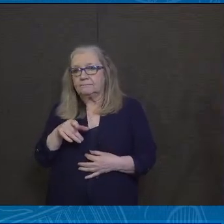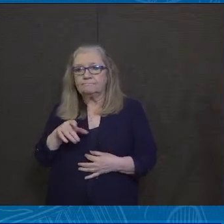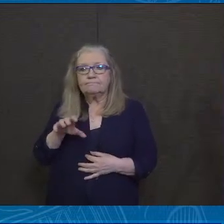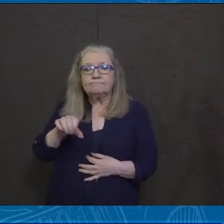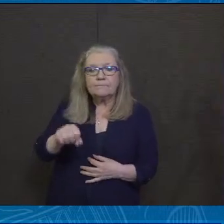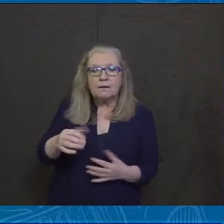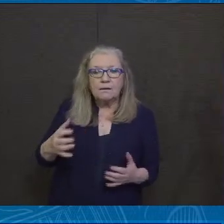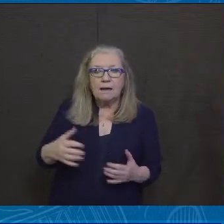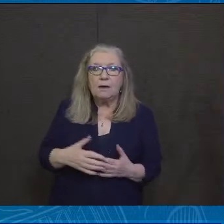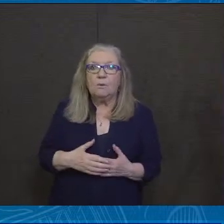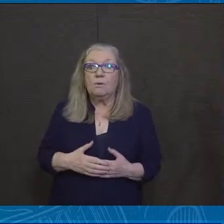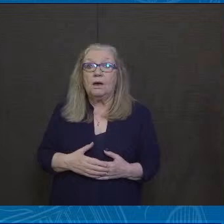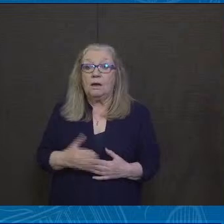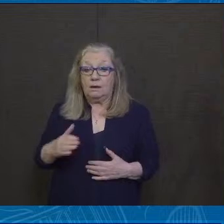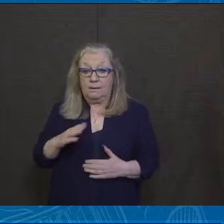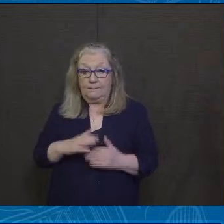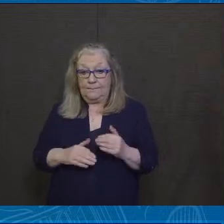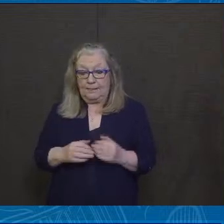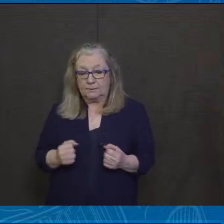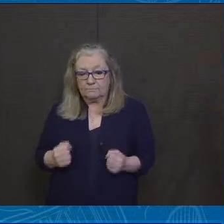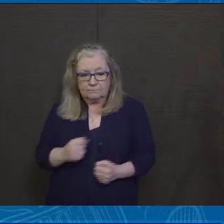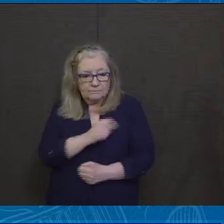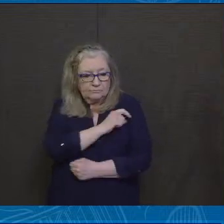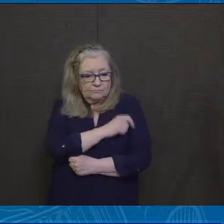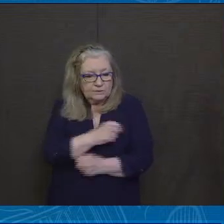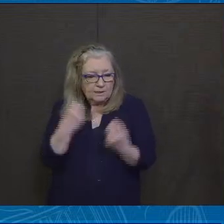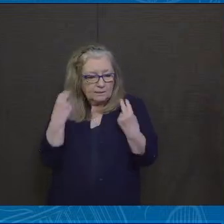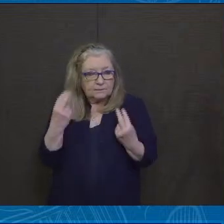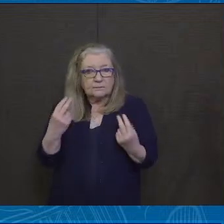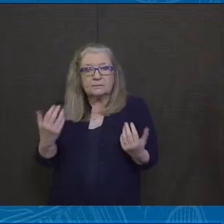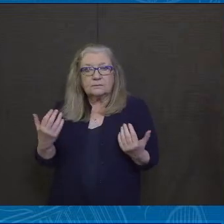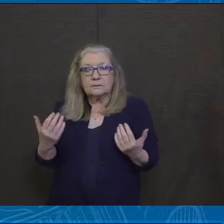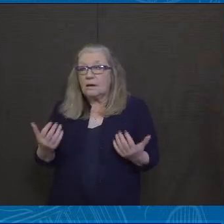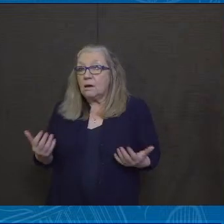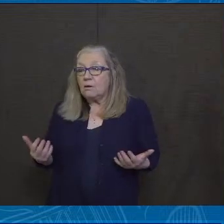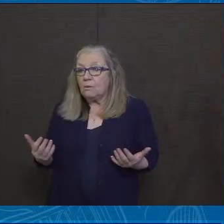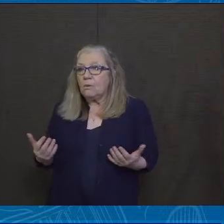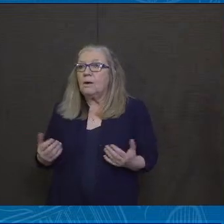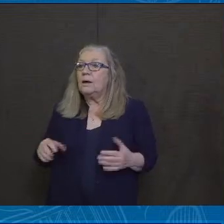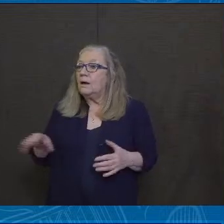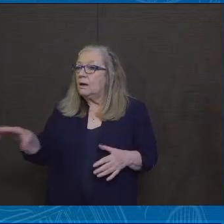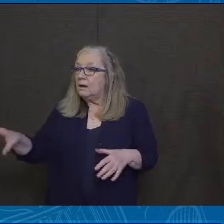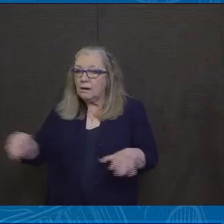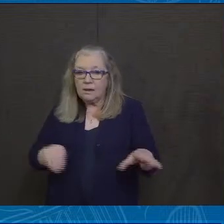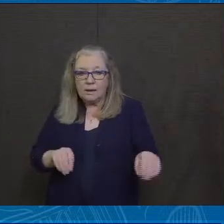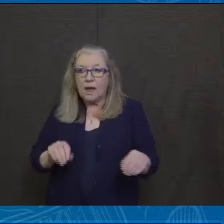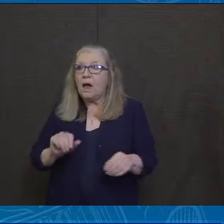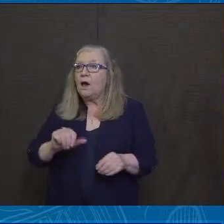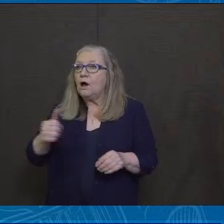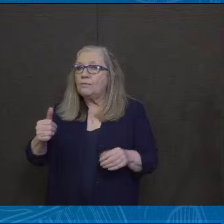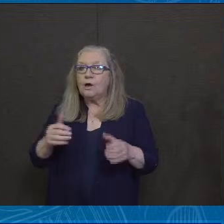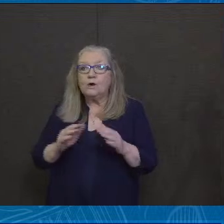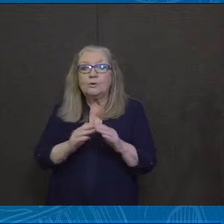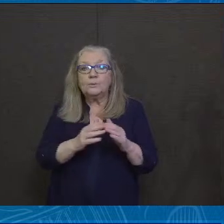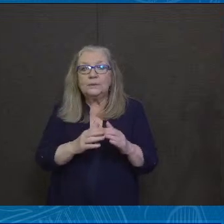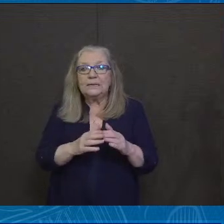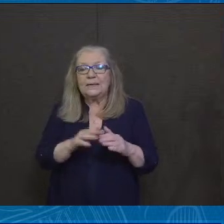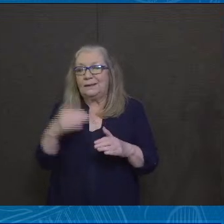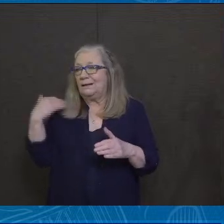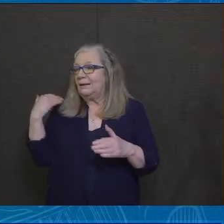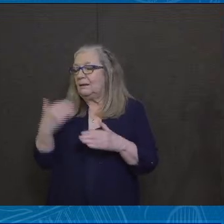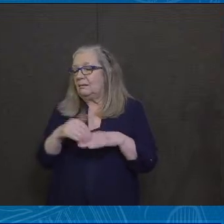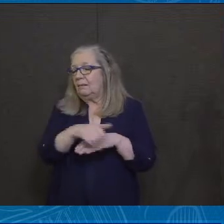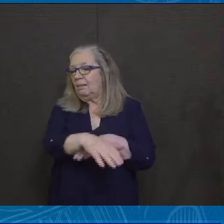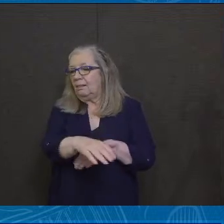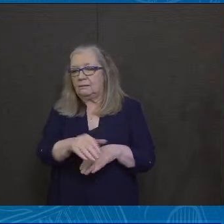includes voices from women, youth, and other marginalised communities. So our question to her